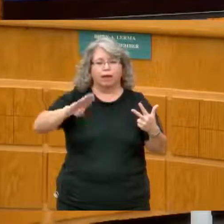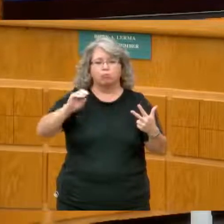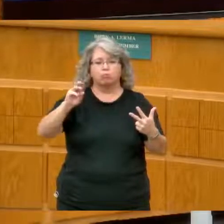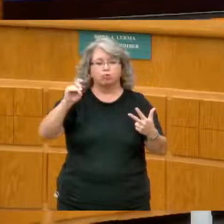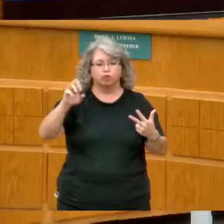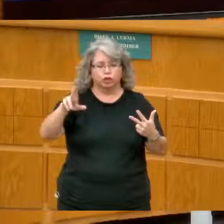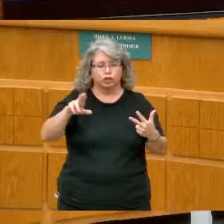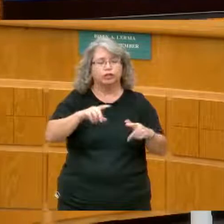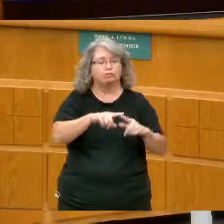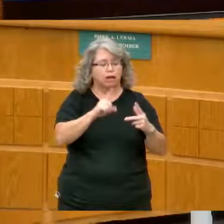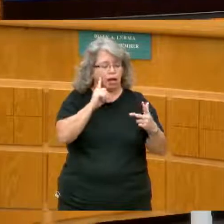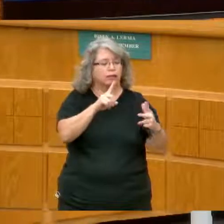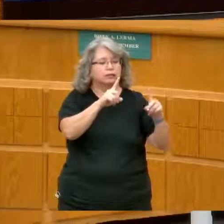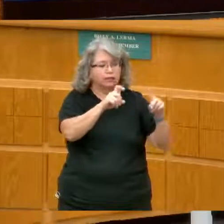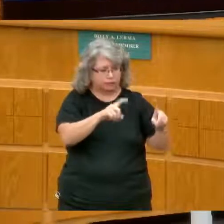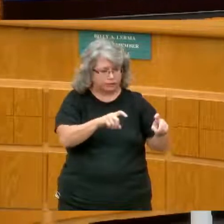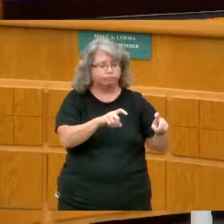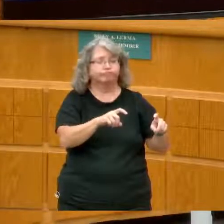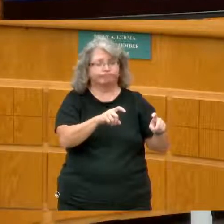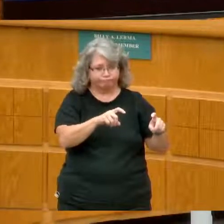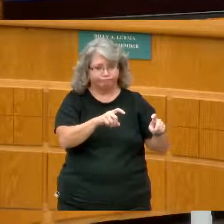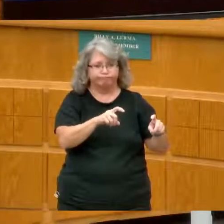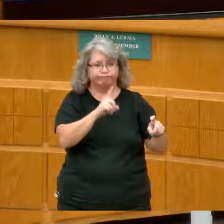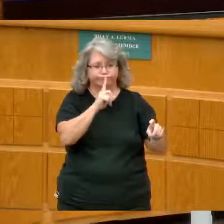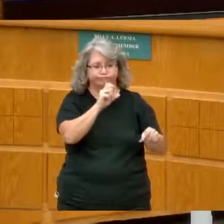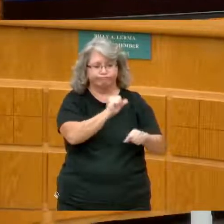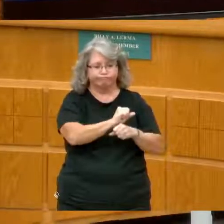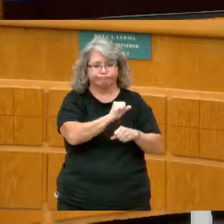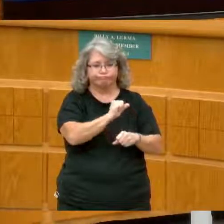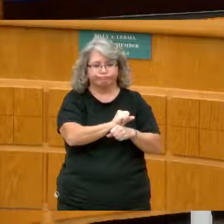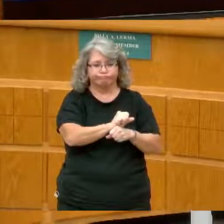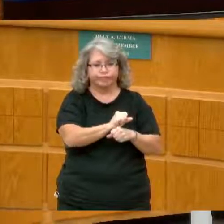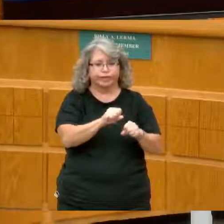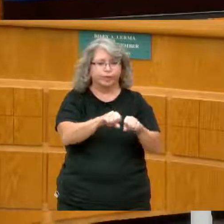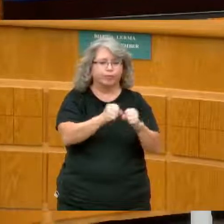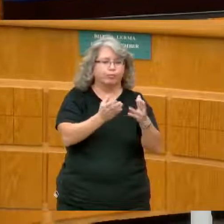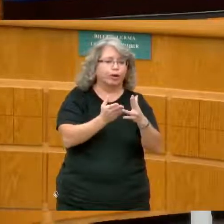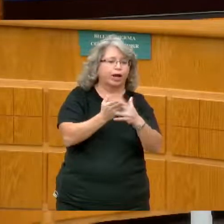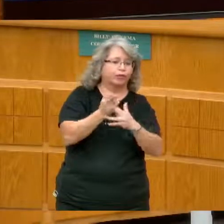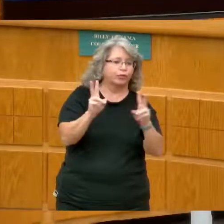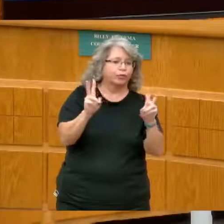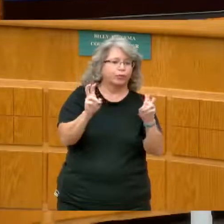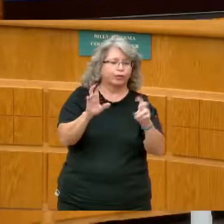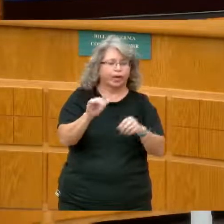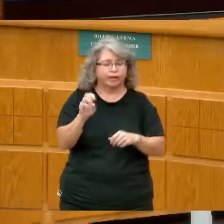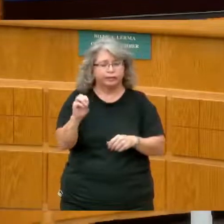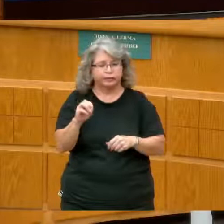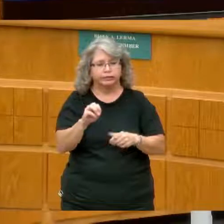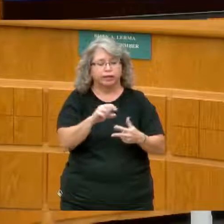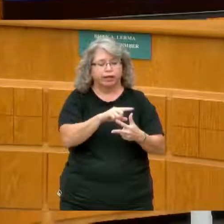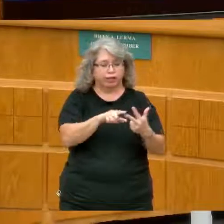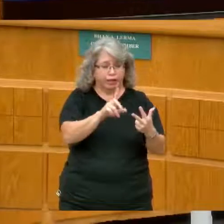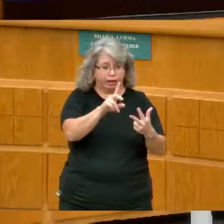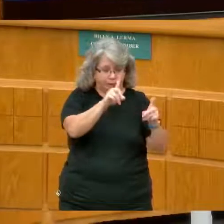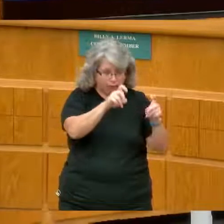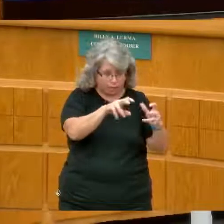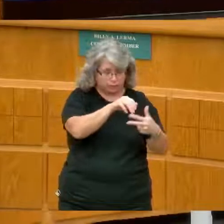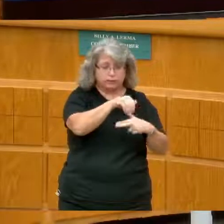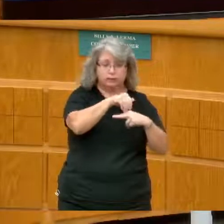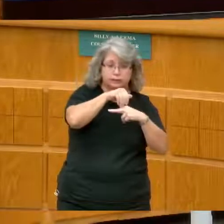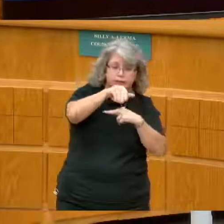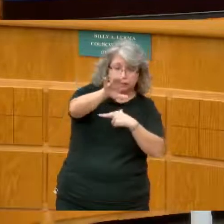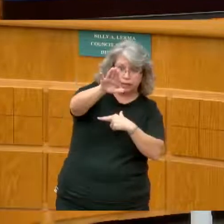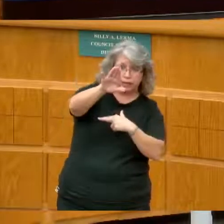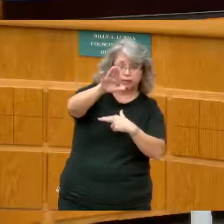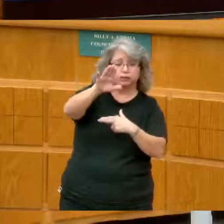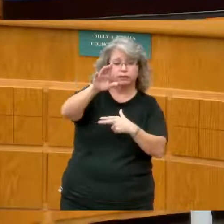and found to be a breakthrough case, and the specimens were sent off for genomic testing to determine that they had the Omicron